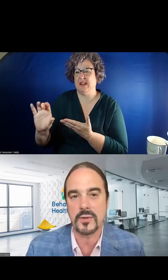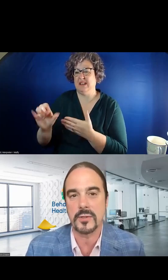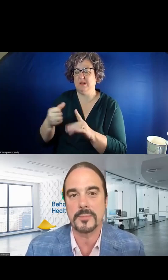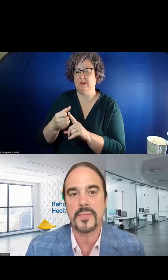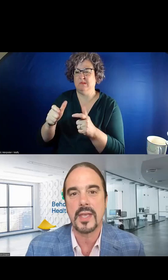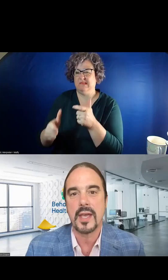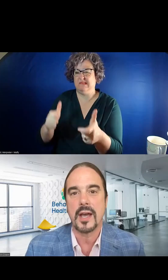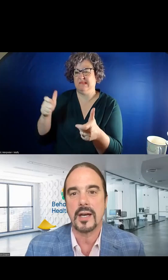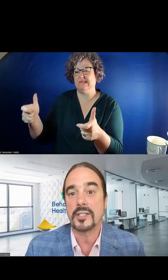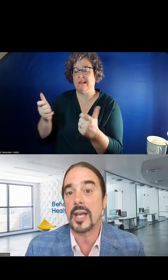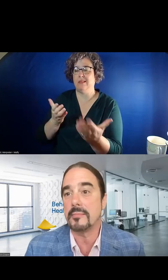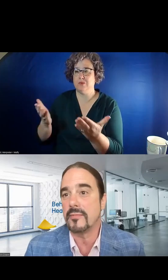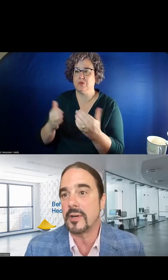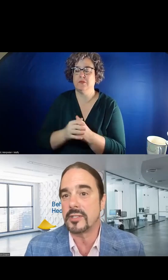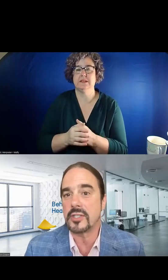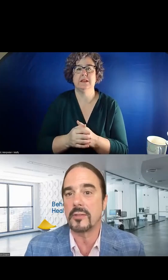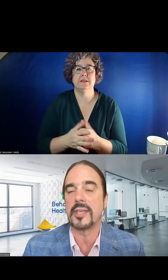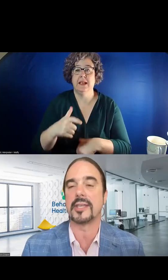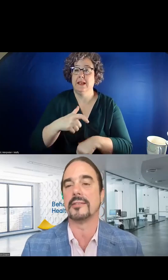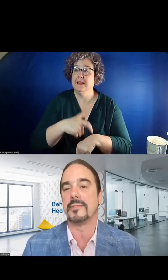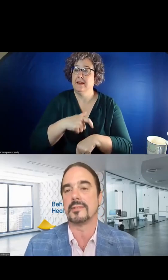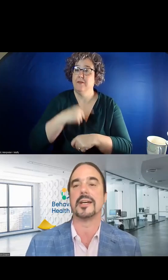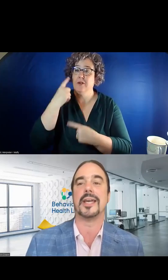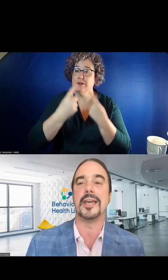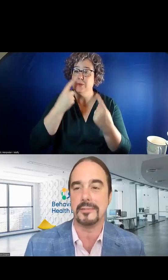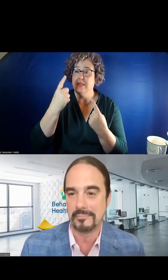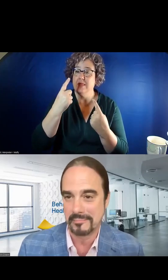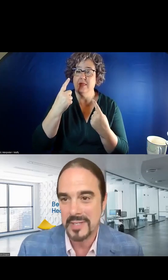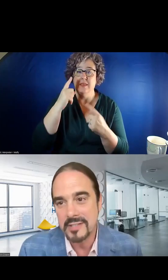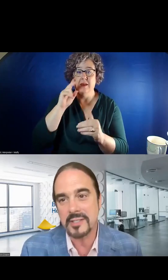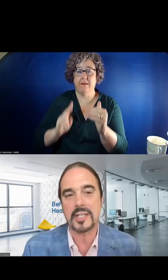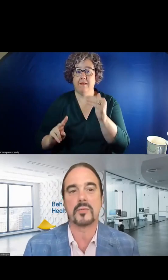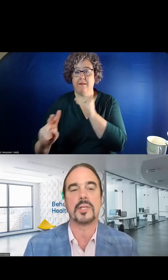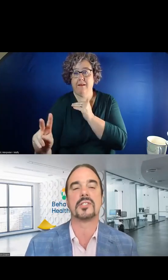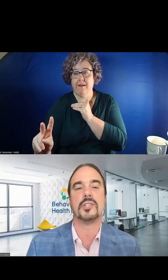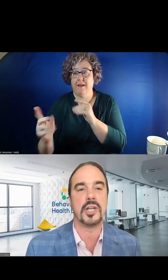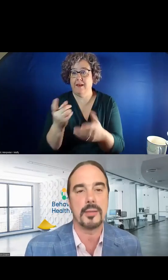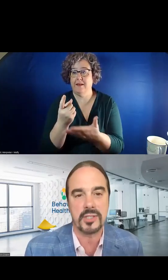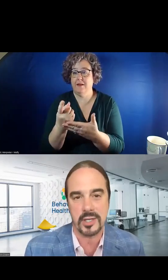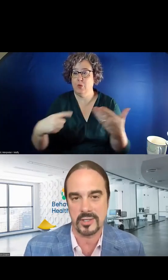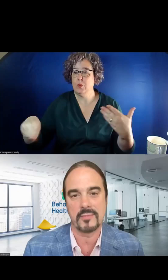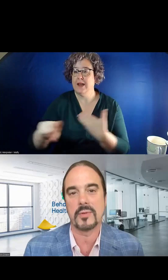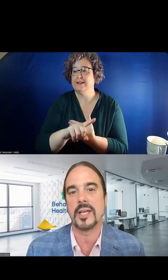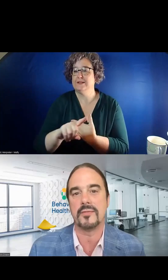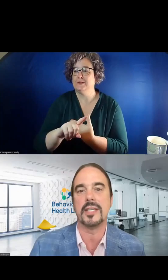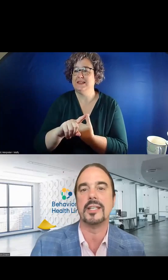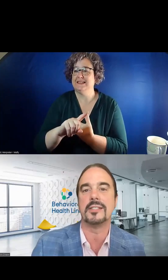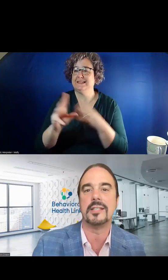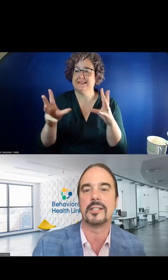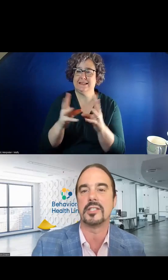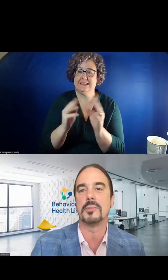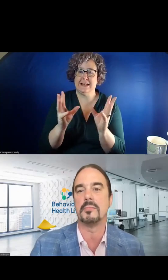services further. It's time for us to start thinking ahead to next week's jam session. We'll have